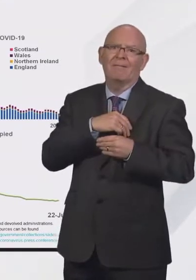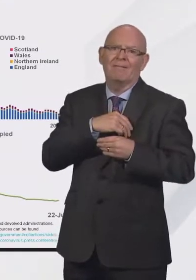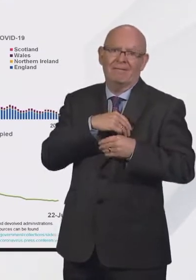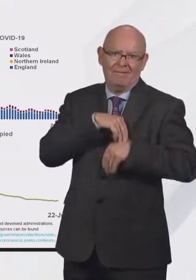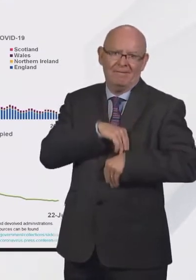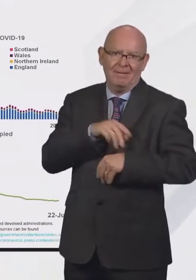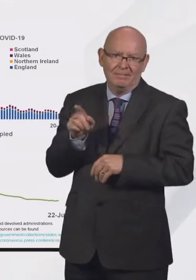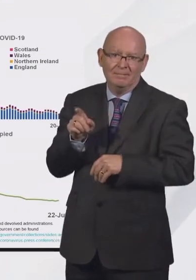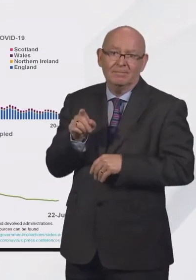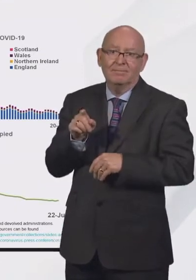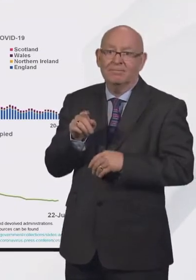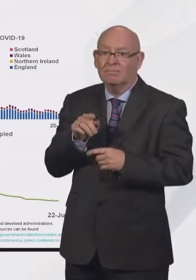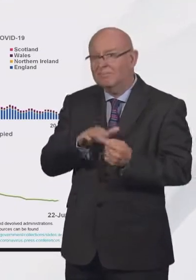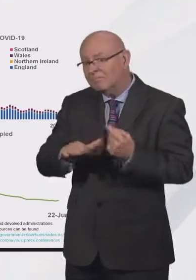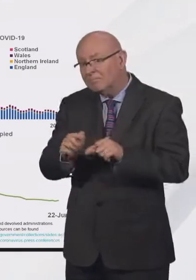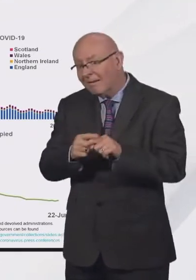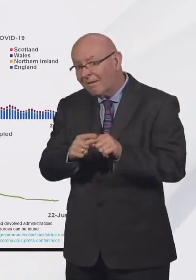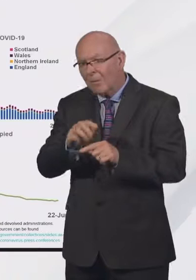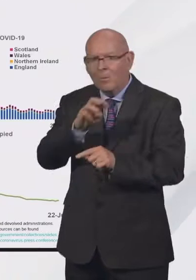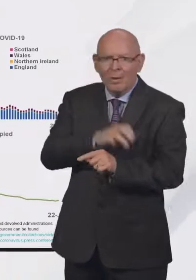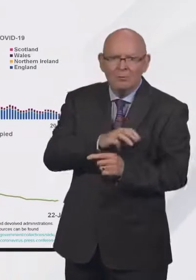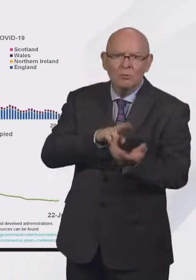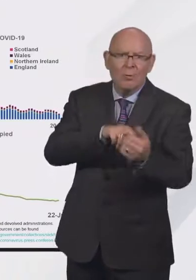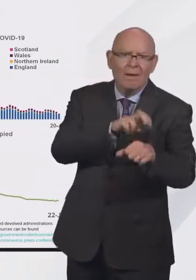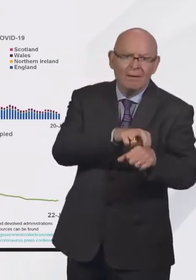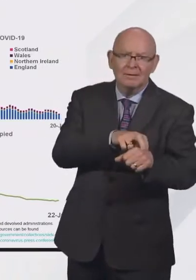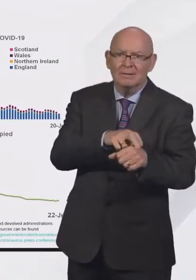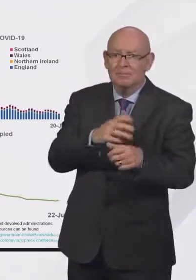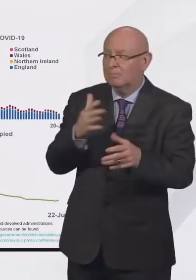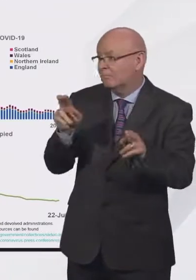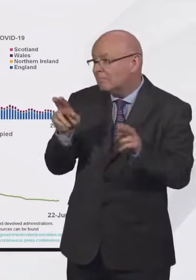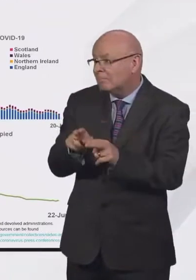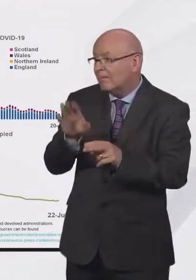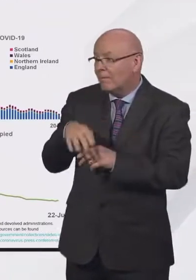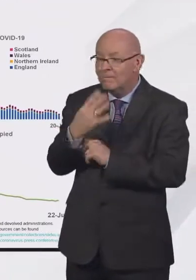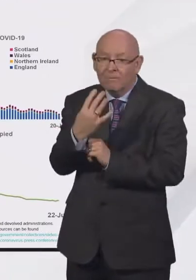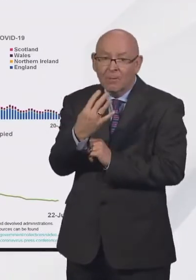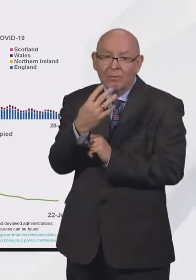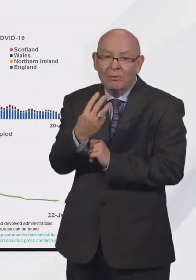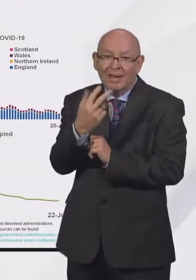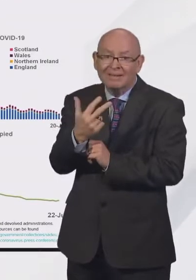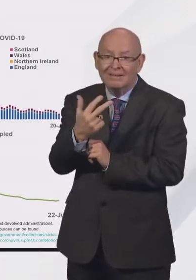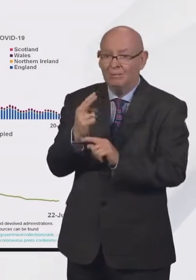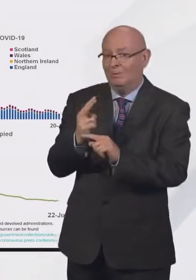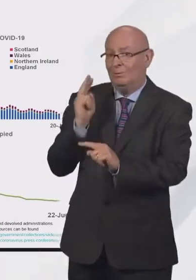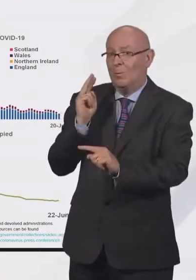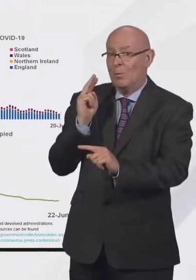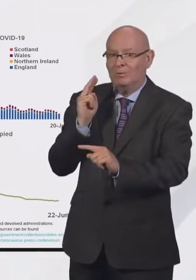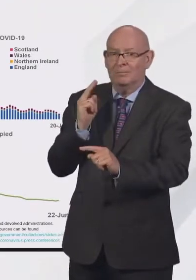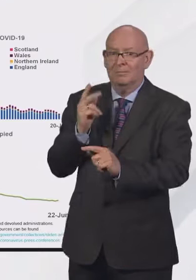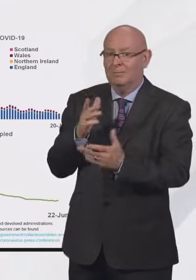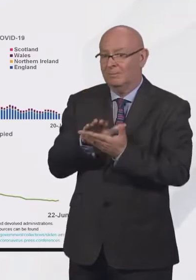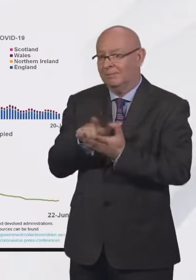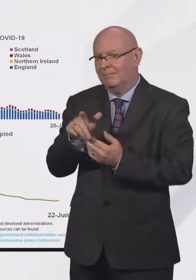3,432 on the 1st of April. And on the 22nd of June, 340 patients